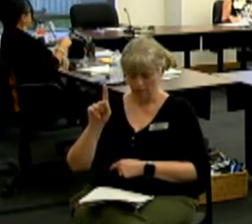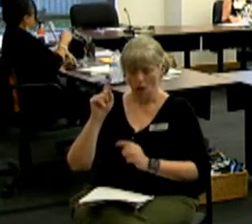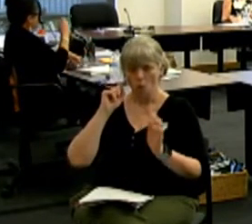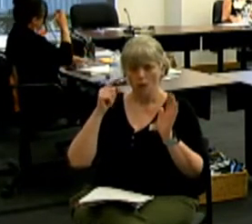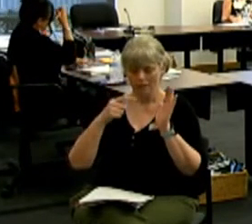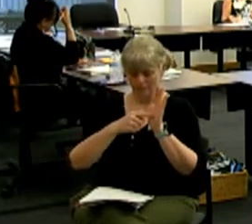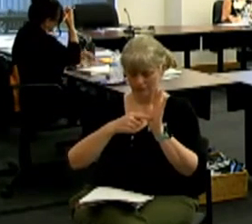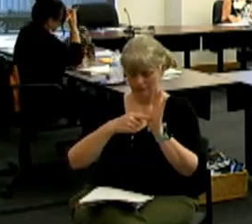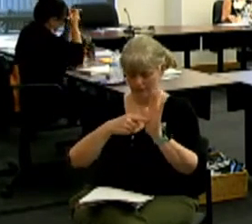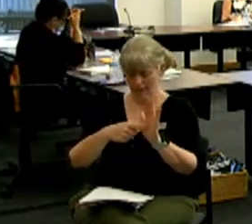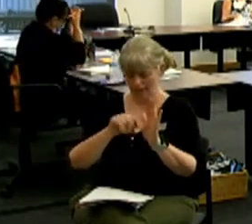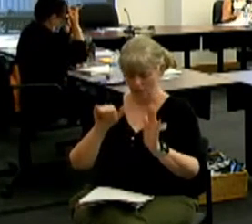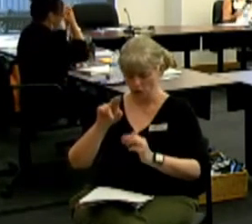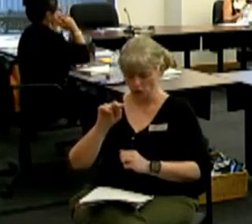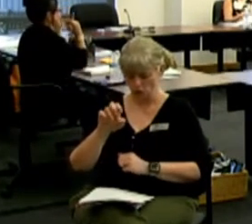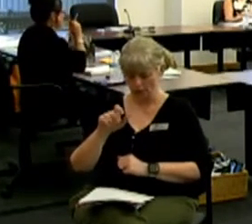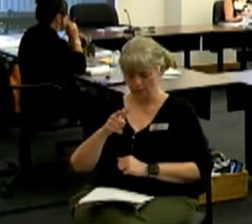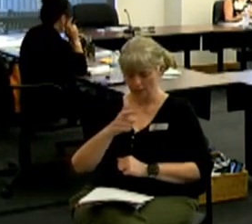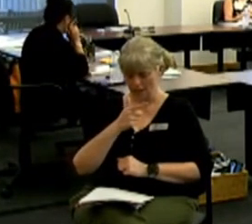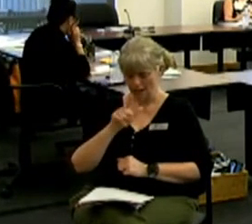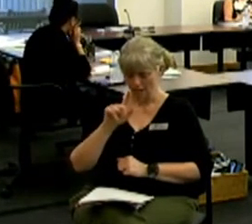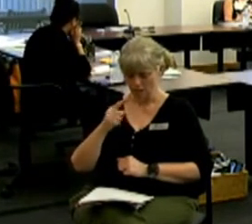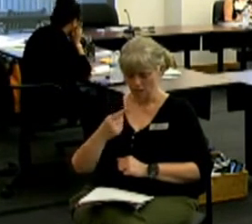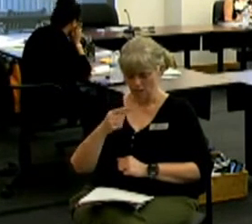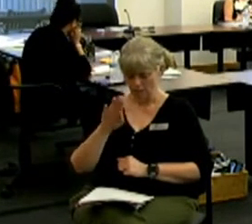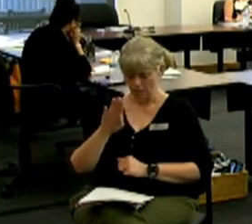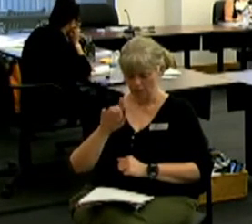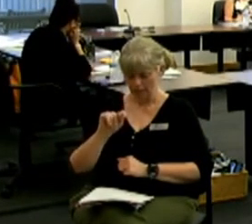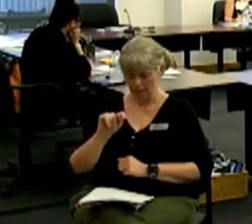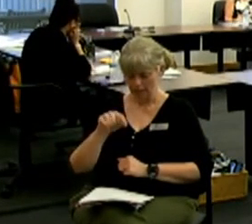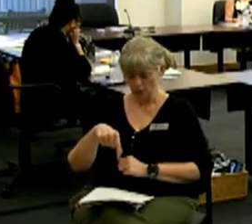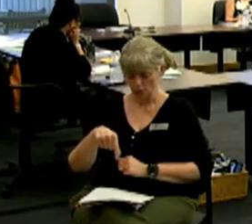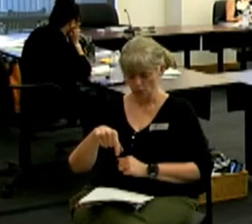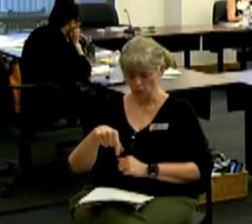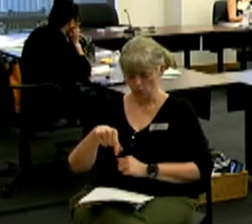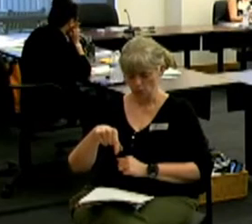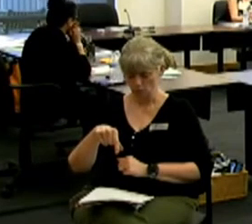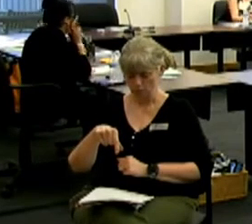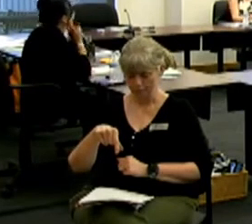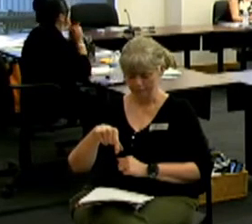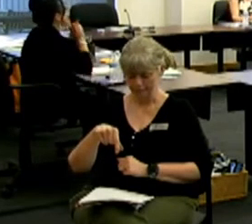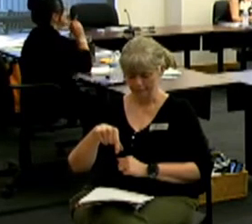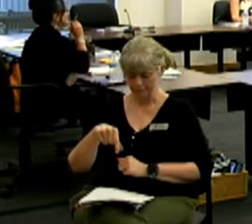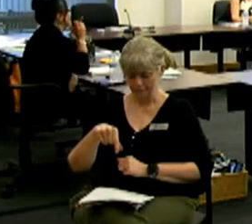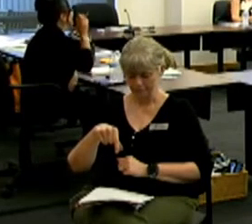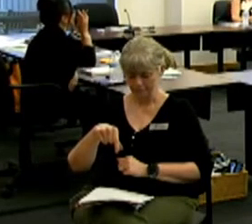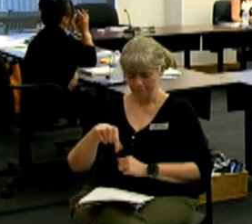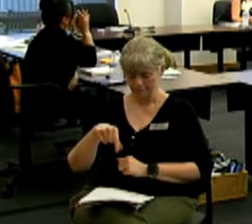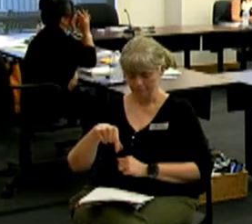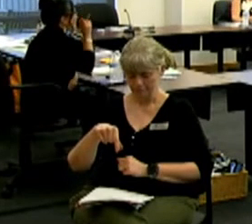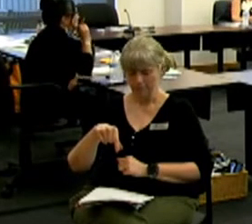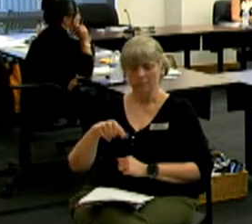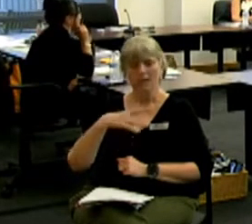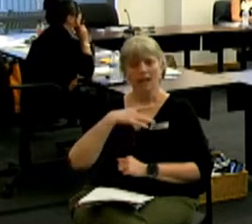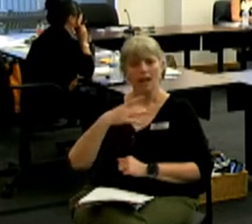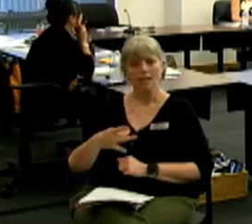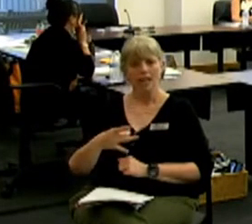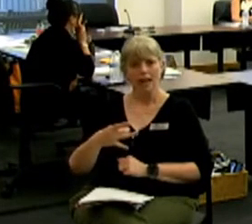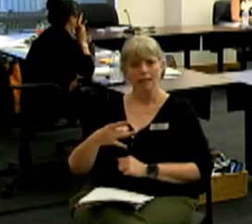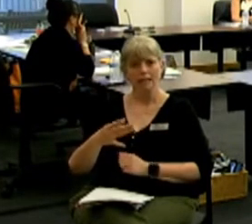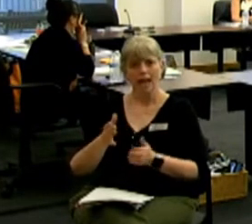of designation June as LGBTQ. Okay, I'd like